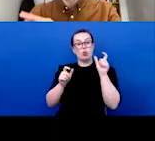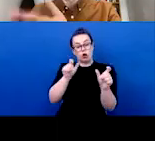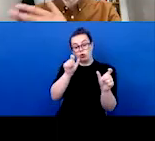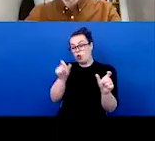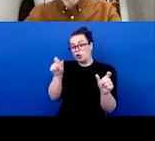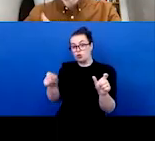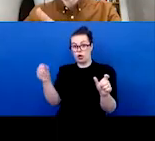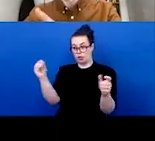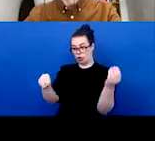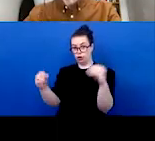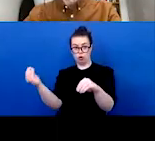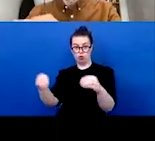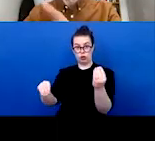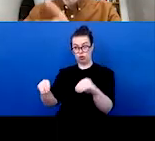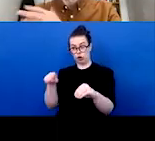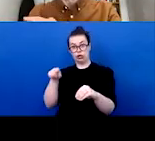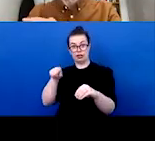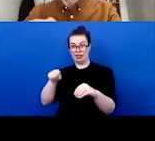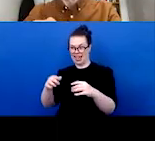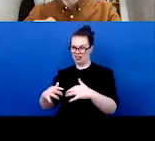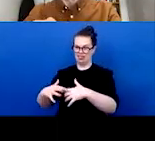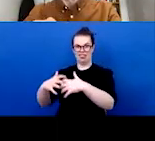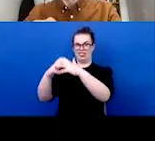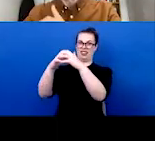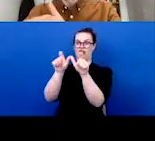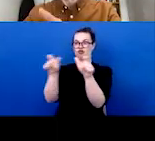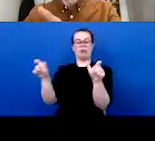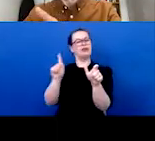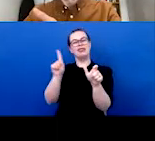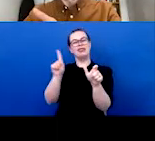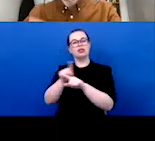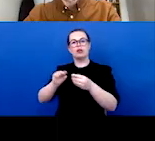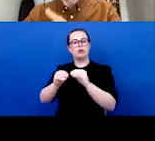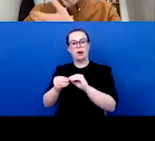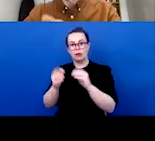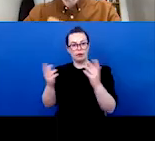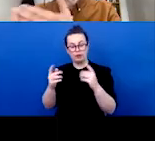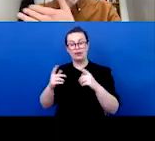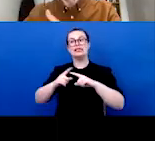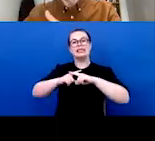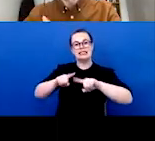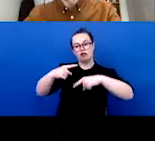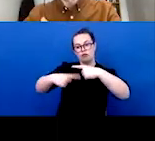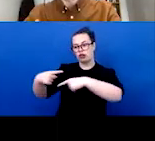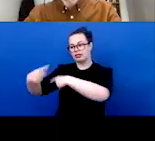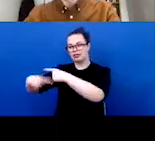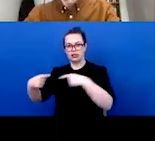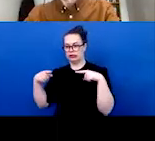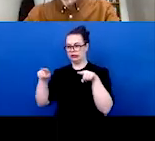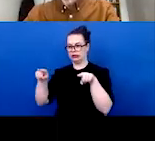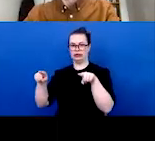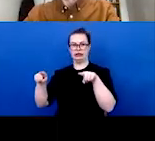of conflict between the output of concurrent processes in the M stream and in the G